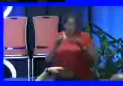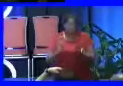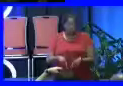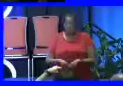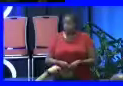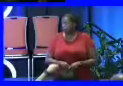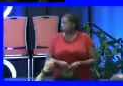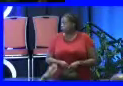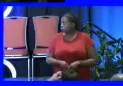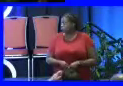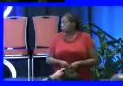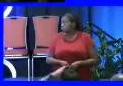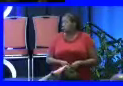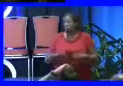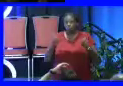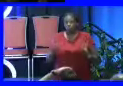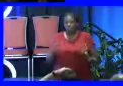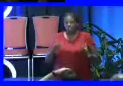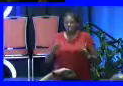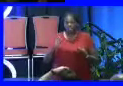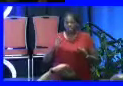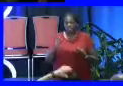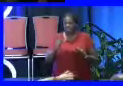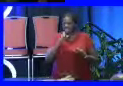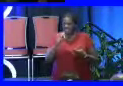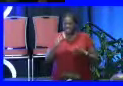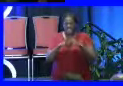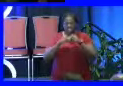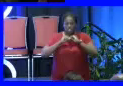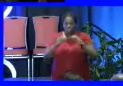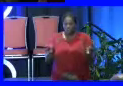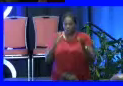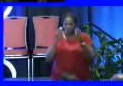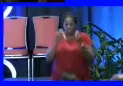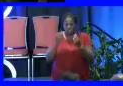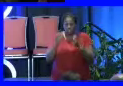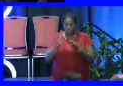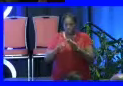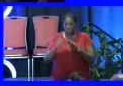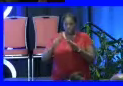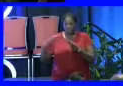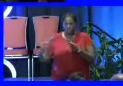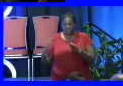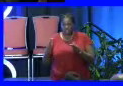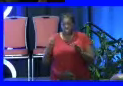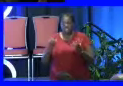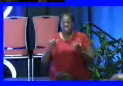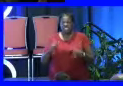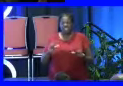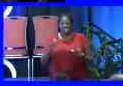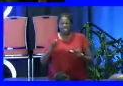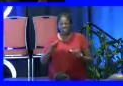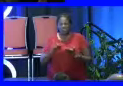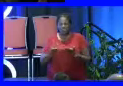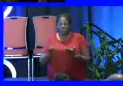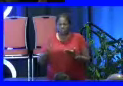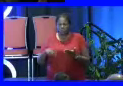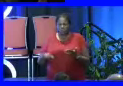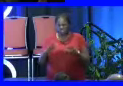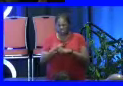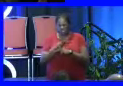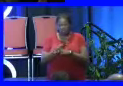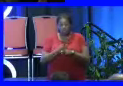And so currently Medicaid is not contributing any data into the warehouse. There still are a few things we need to work